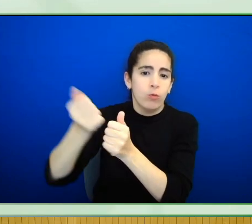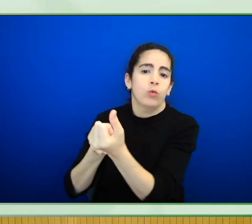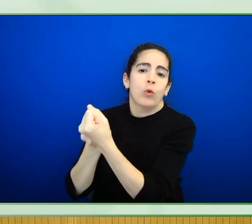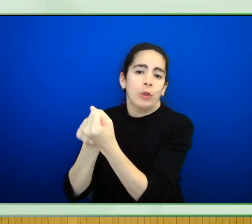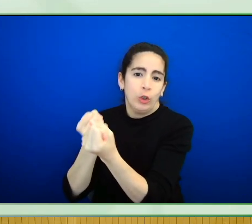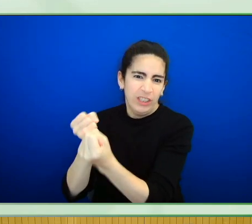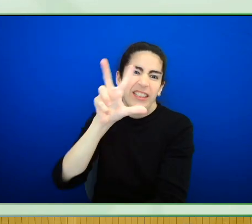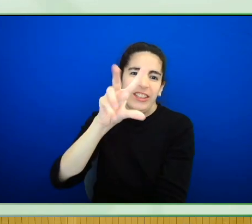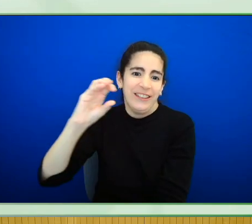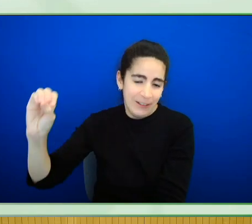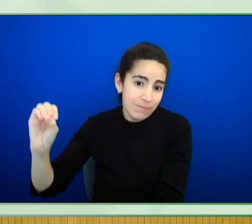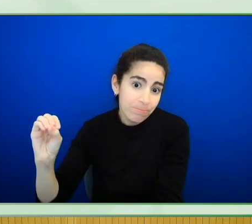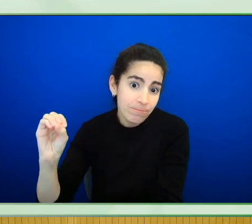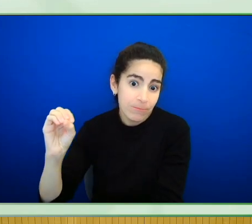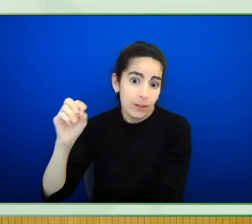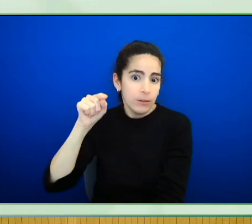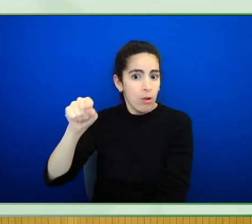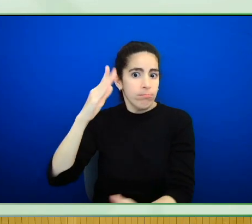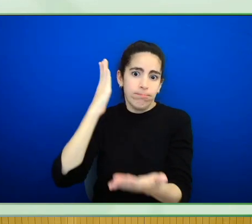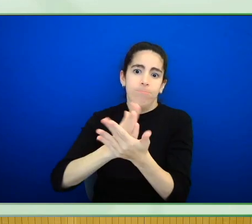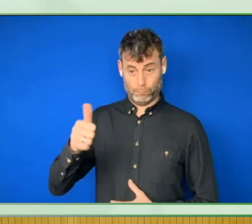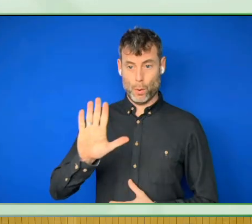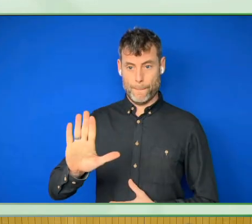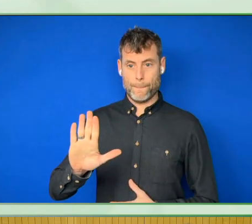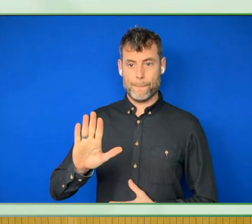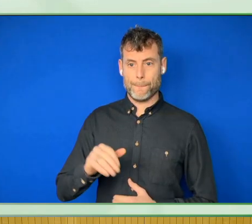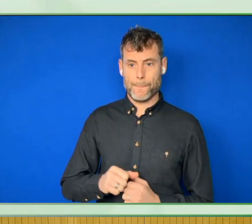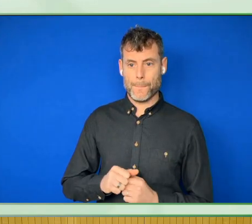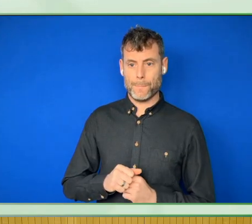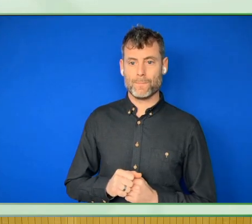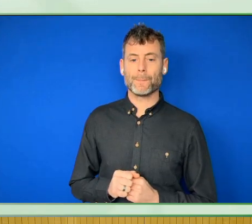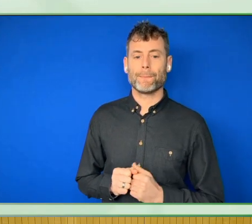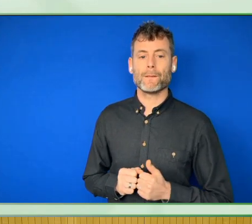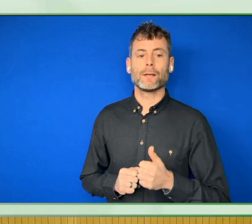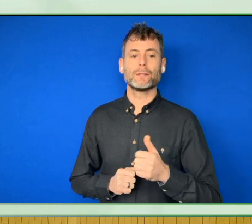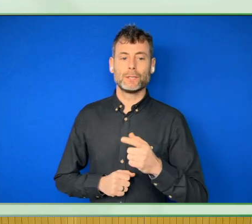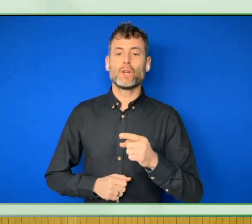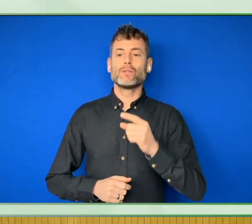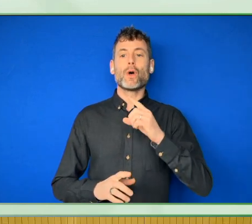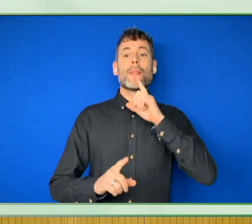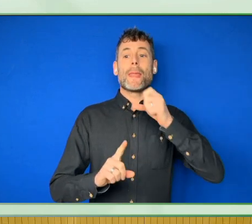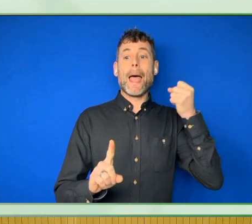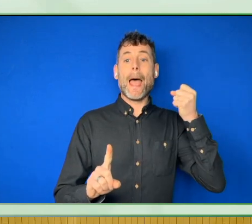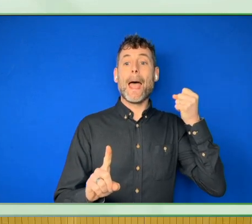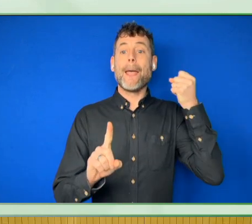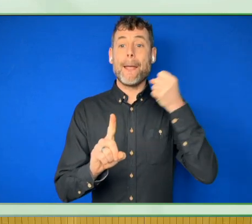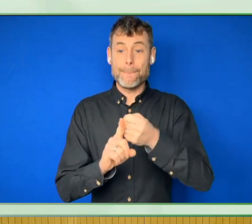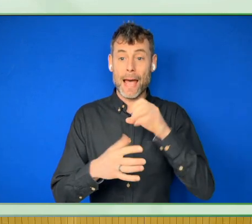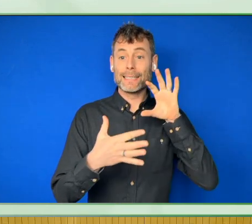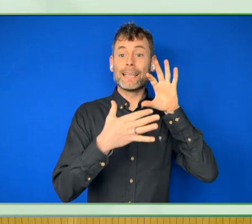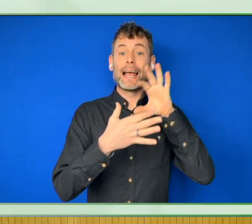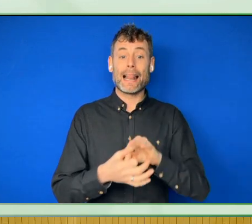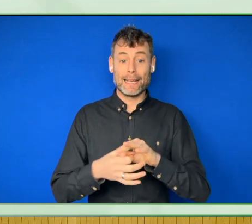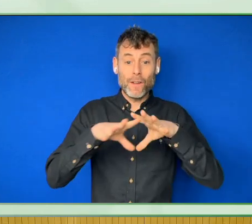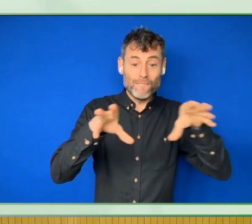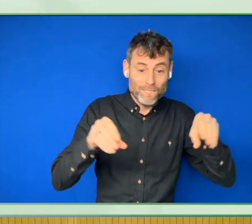the real impact. The real impact are our patients, our families, our histories. And here are Lucas and Valentina.